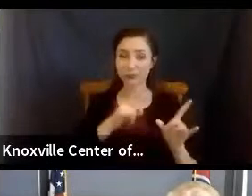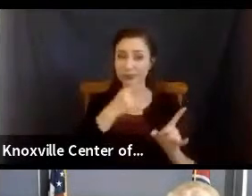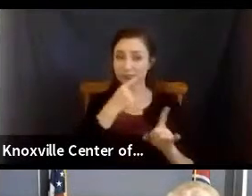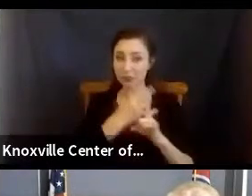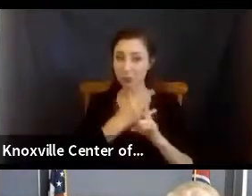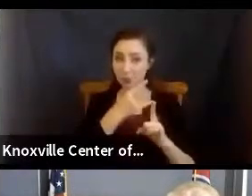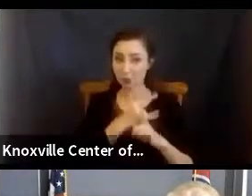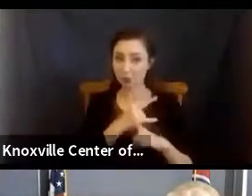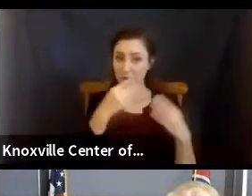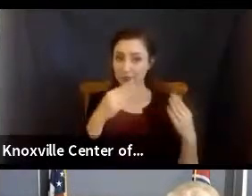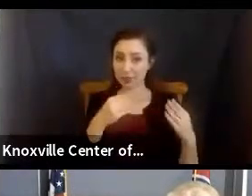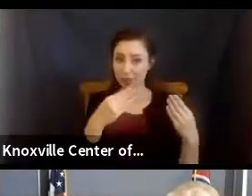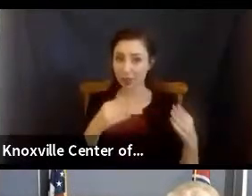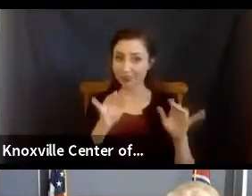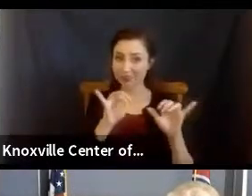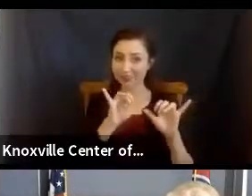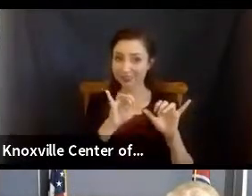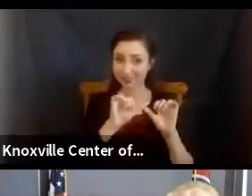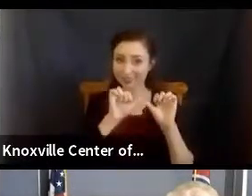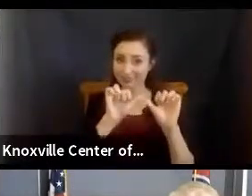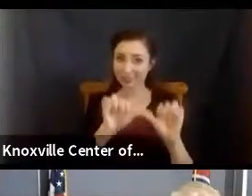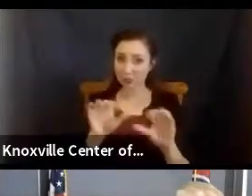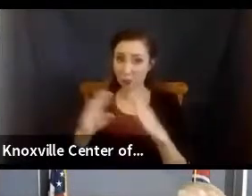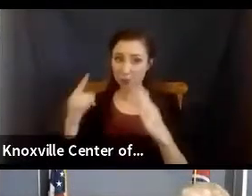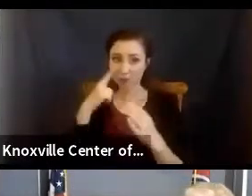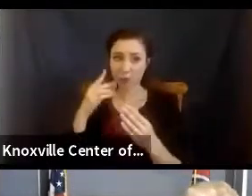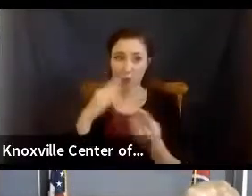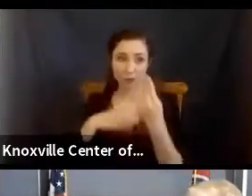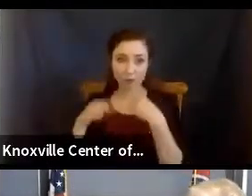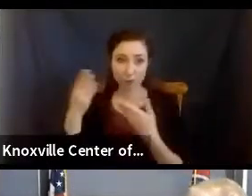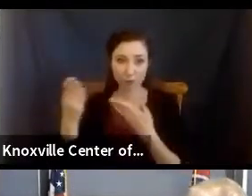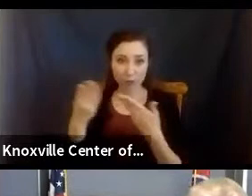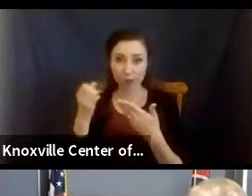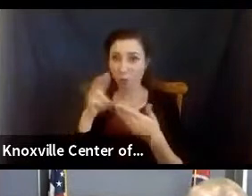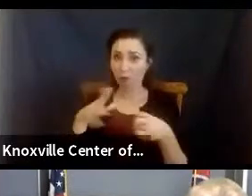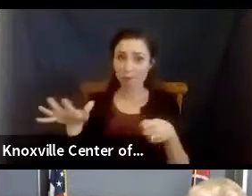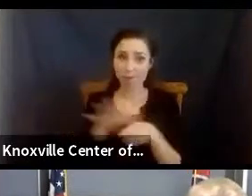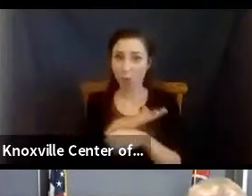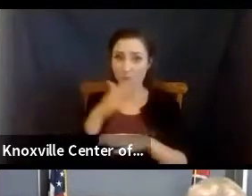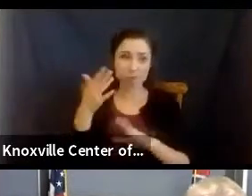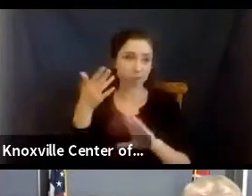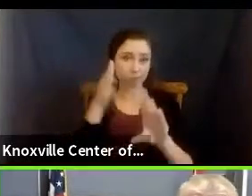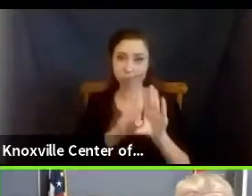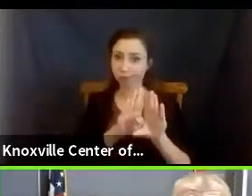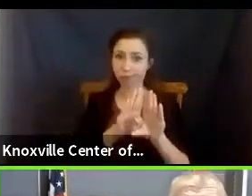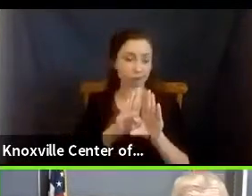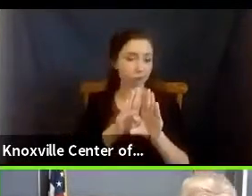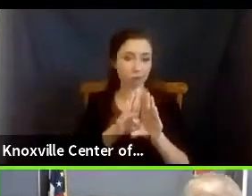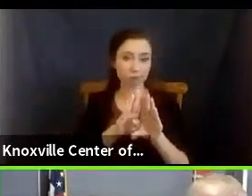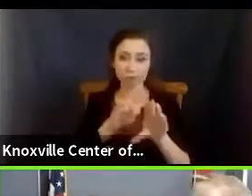food service, or closing down completely at 10 o'clock?